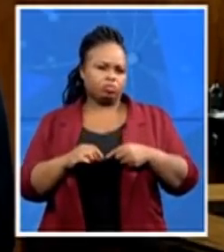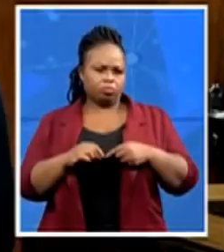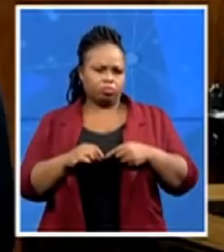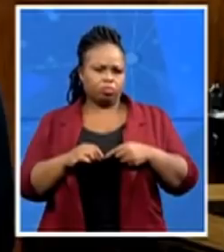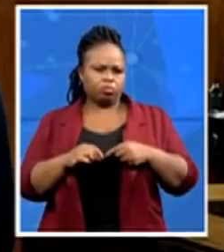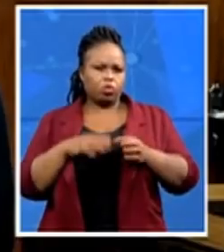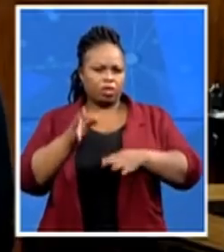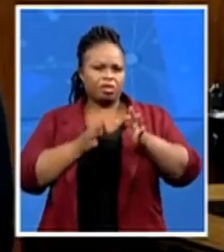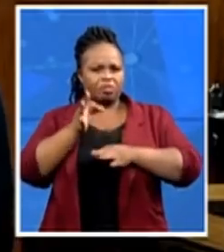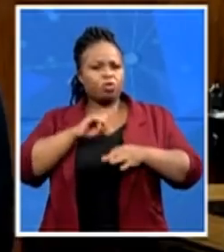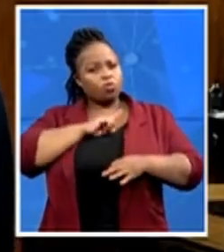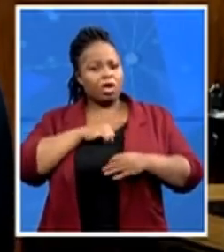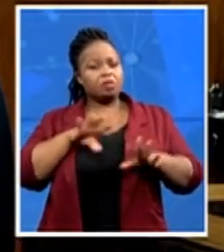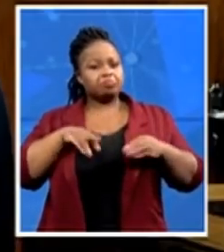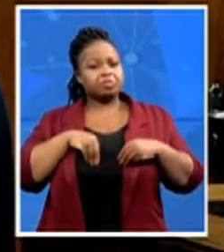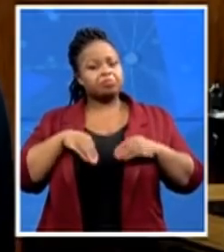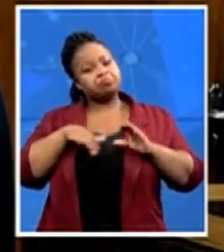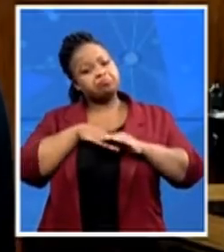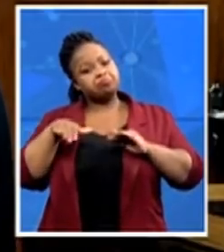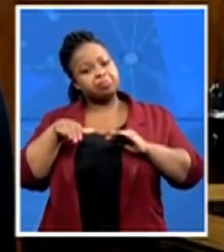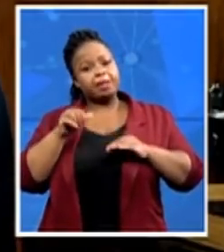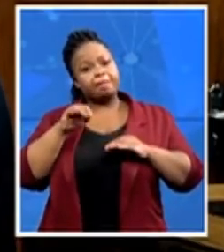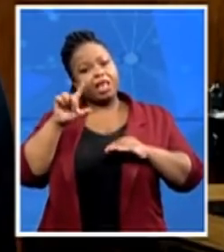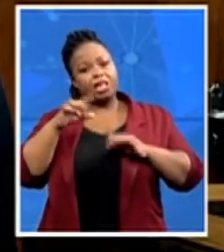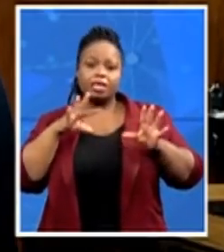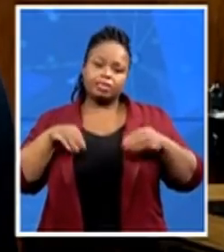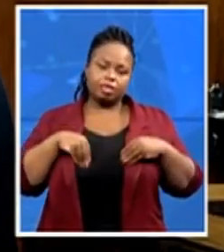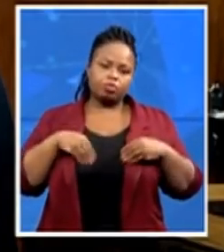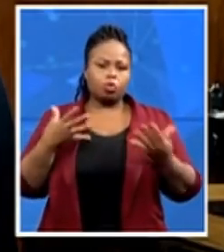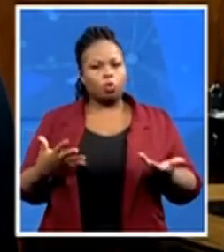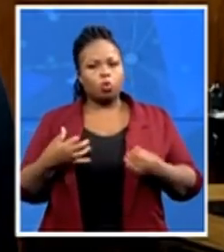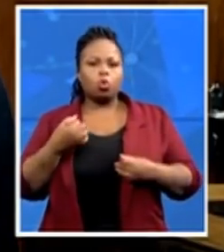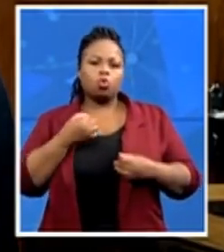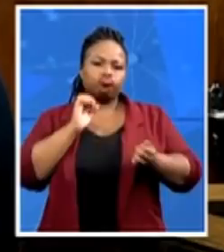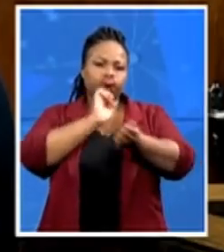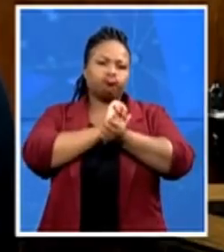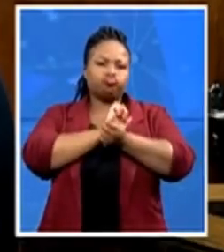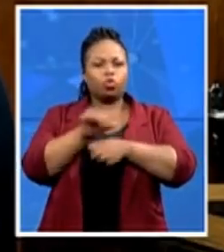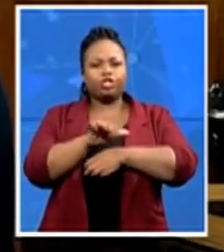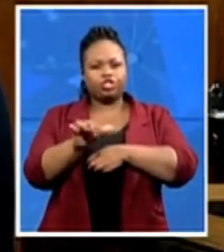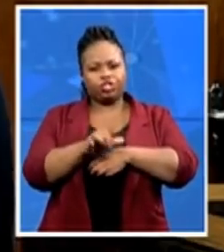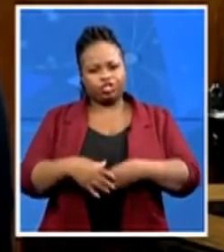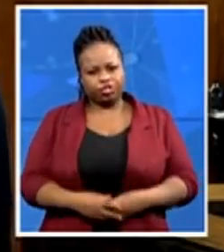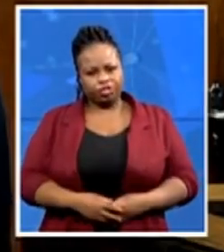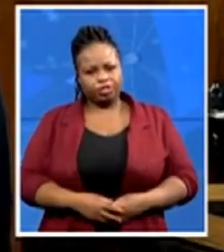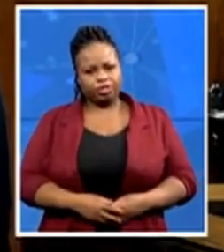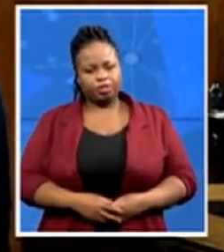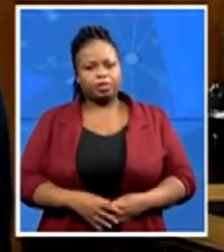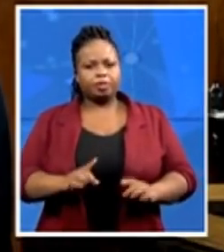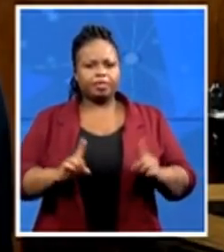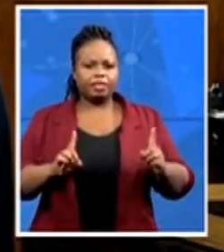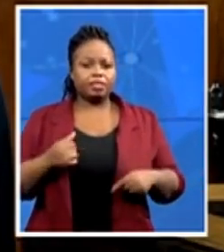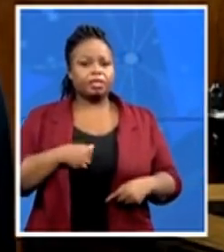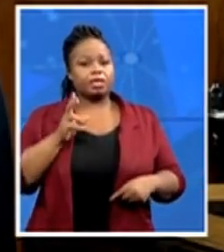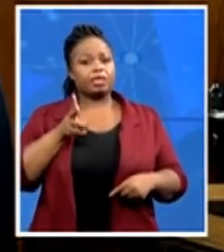determine whether he be incarcerated or not. But this again goes a little bit further than that. It's not a Schedule 1 but a Schedule